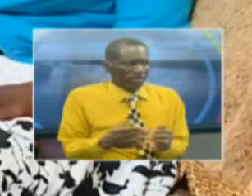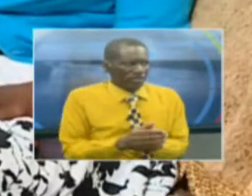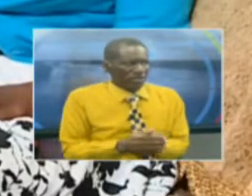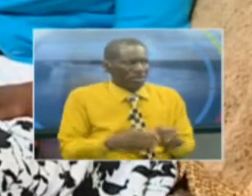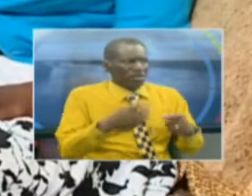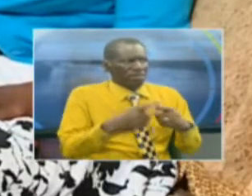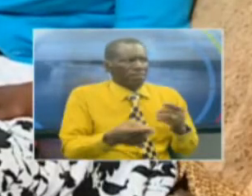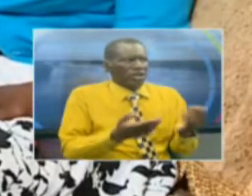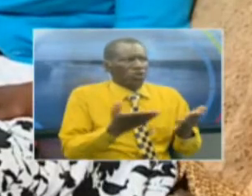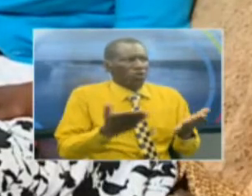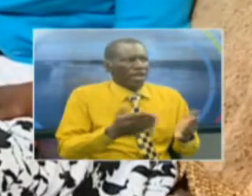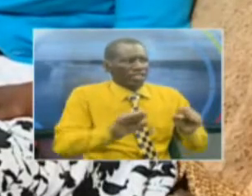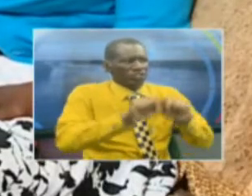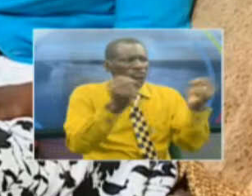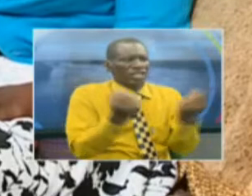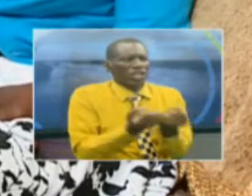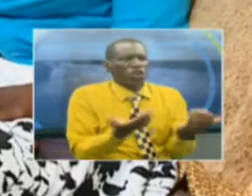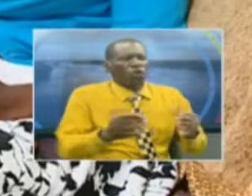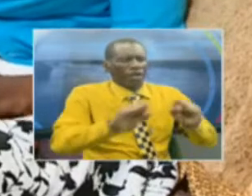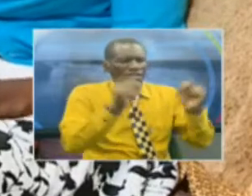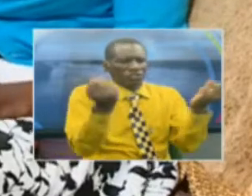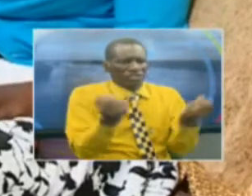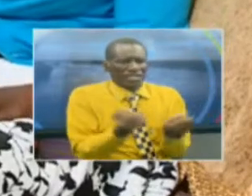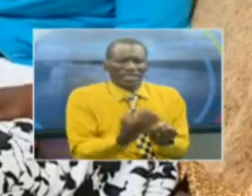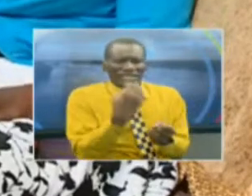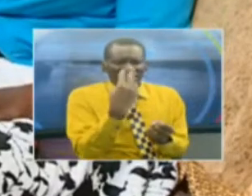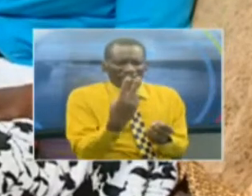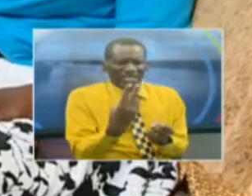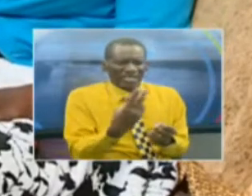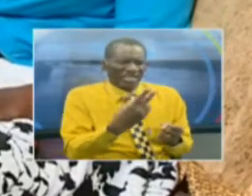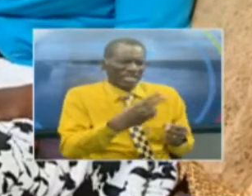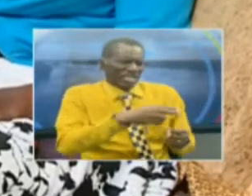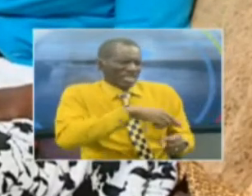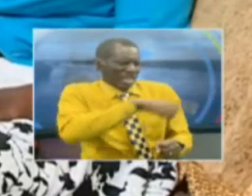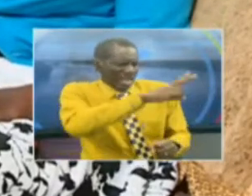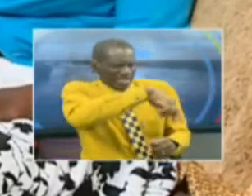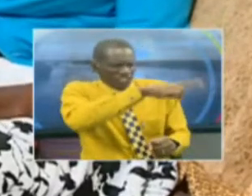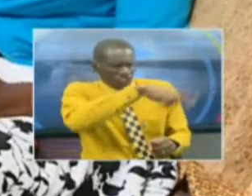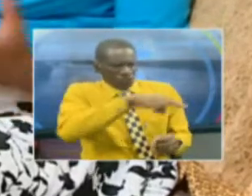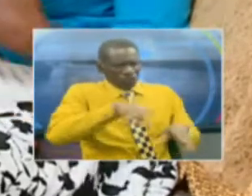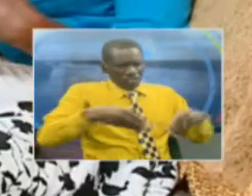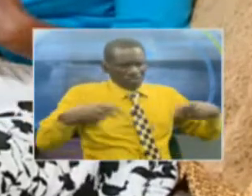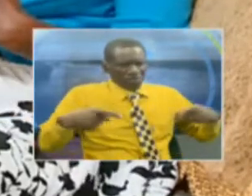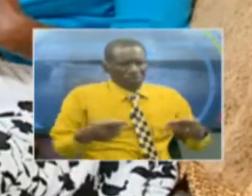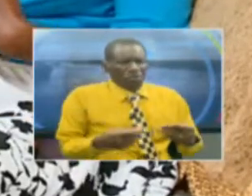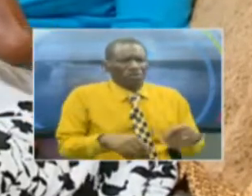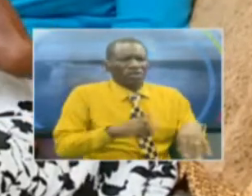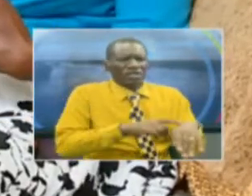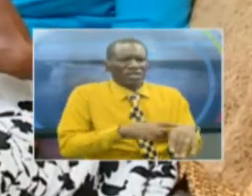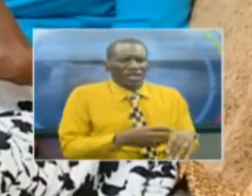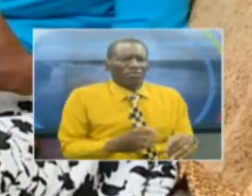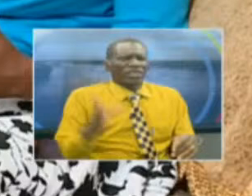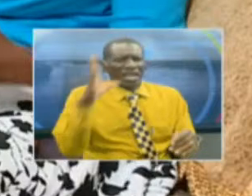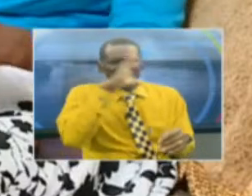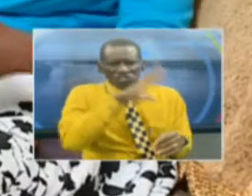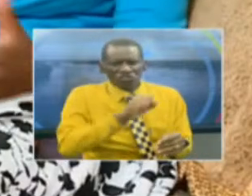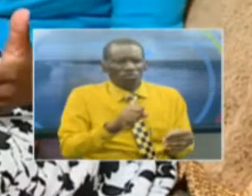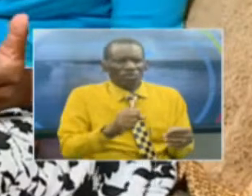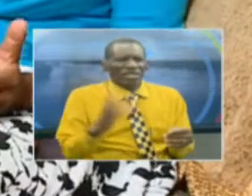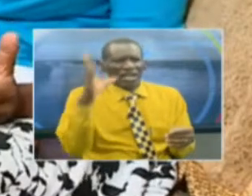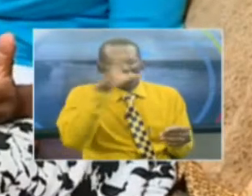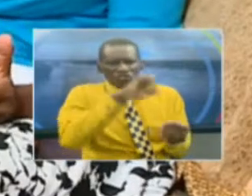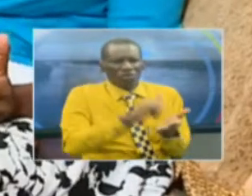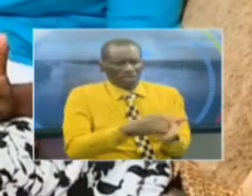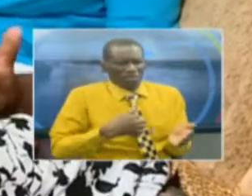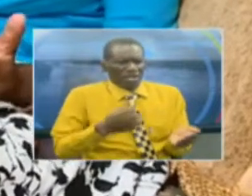But where society seems a bit stigmatizing is when they assume I should be the